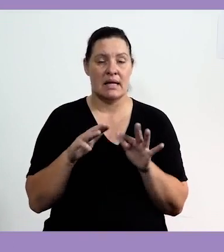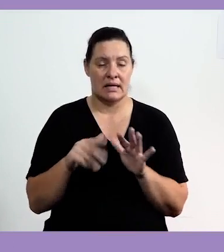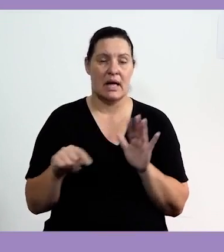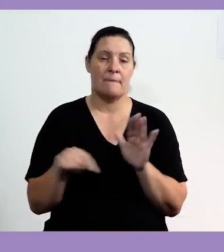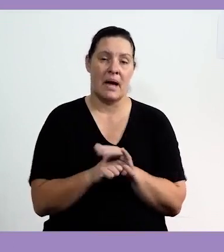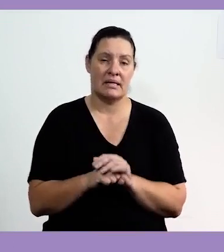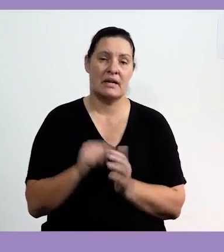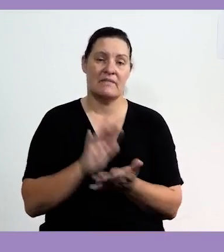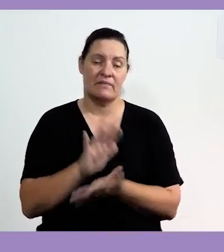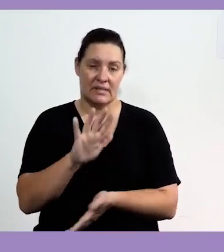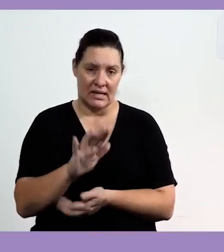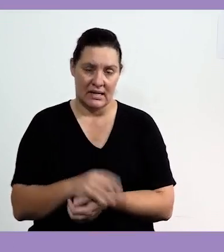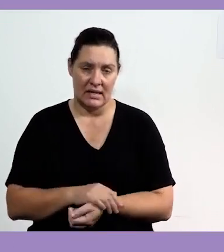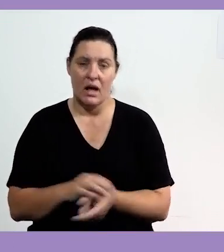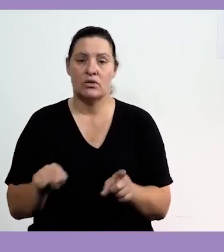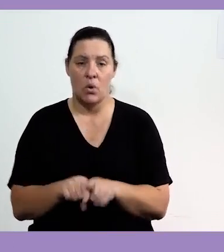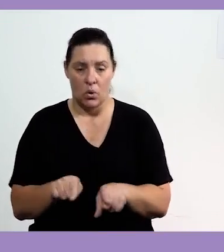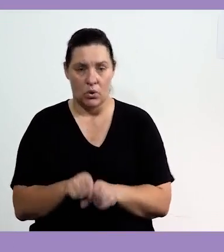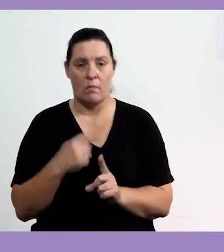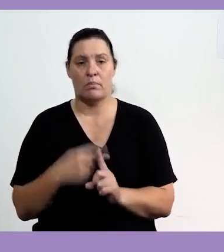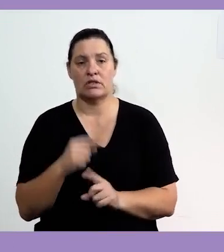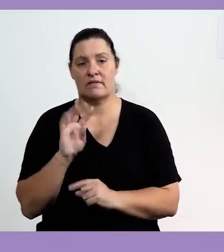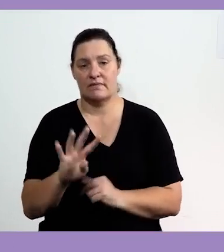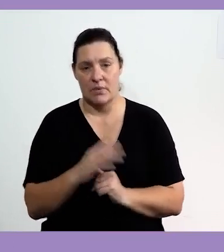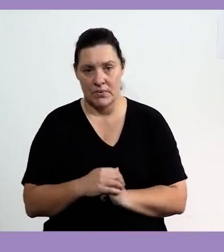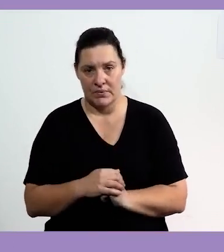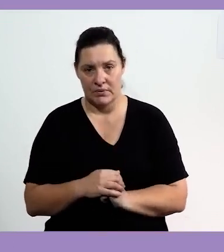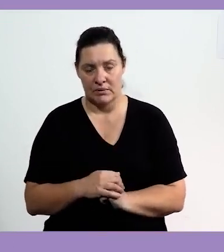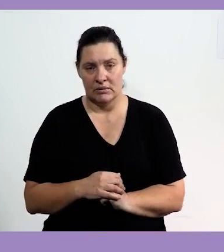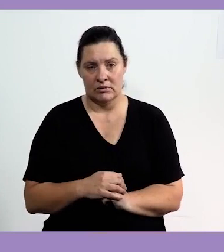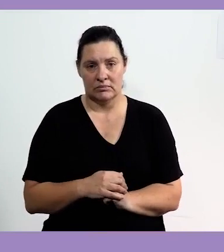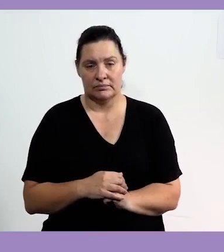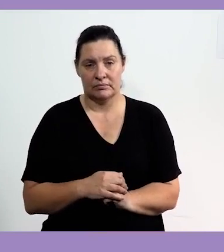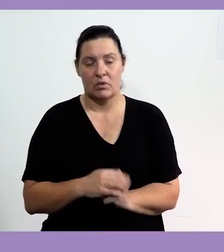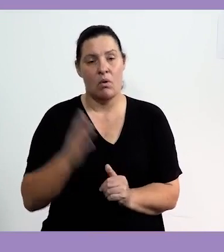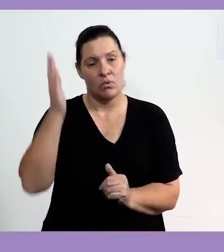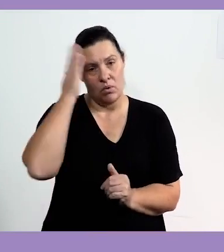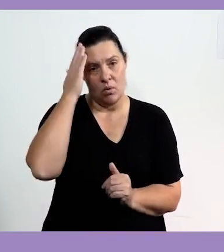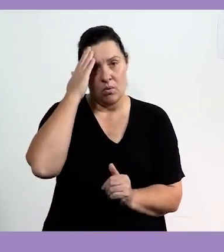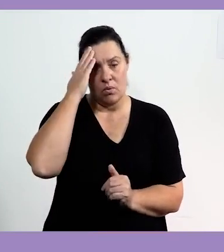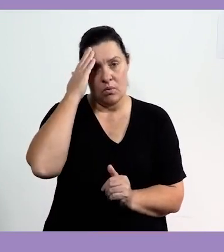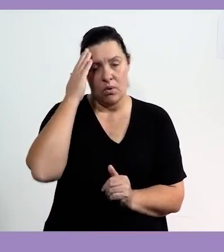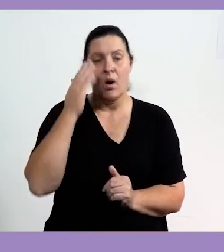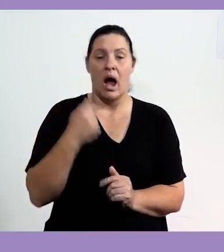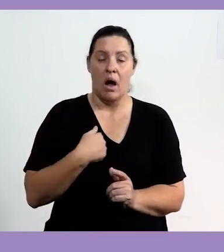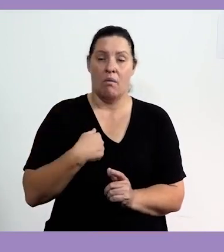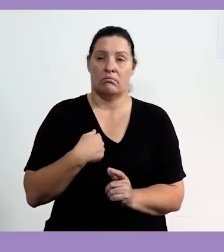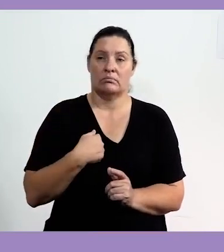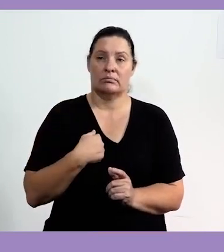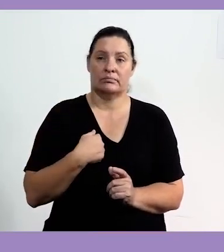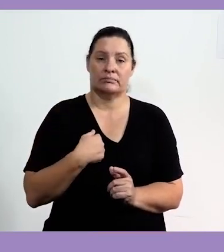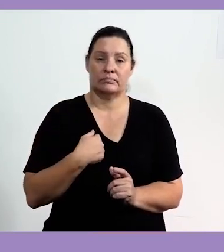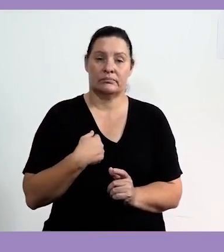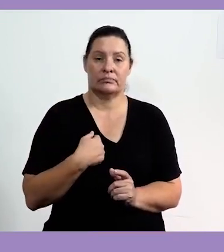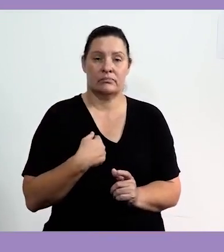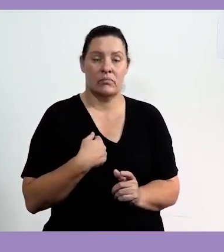say 19 minus 15, that is also going to give me a positive 4. So we now know that